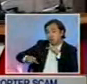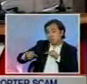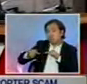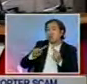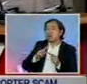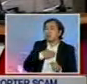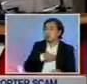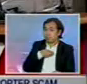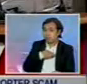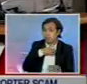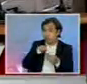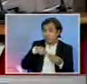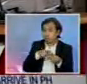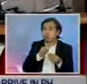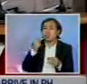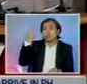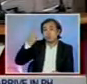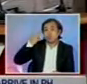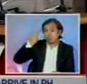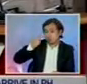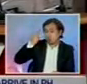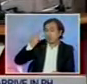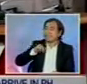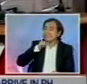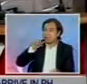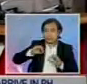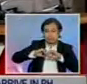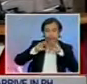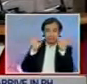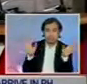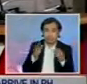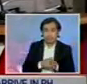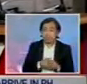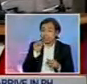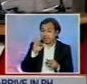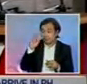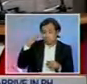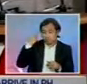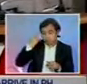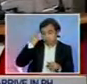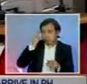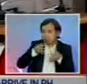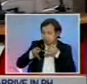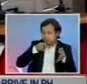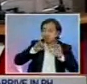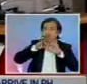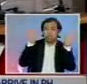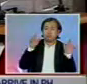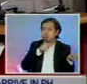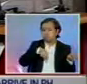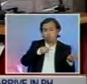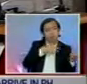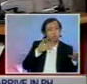What we are complaining of is the basis had not been properly laid. If the basis had been properly laid, then we have no objection, Your